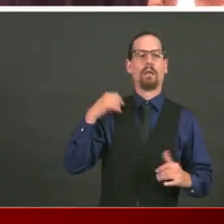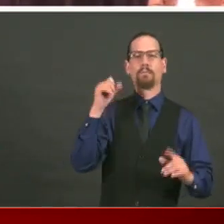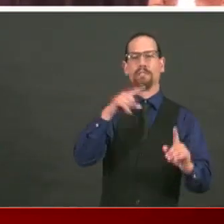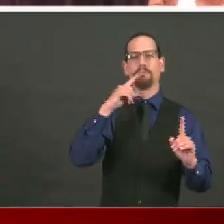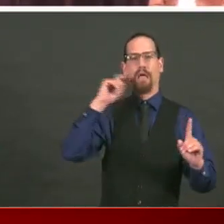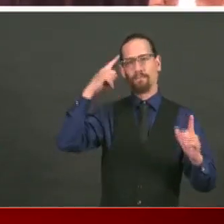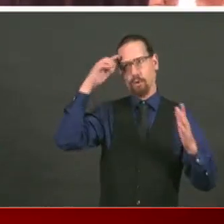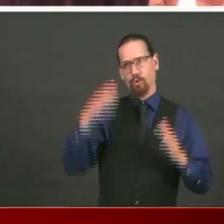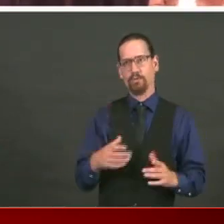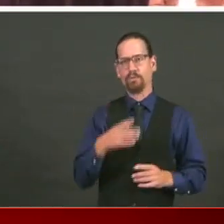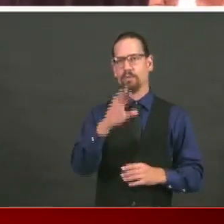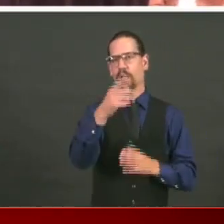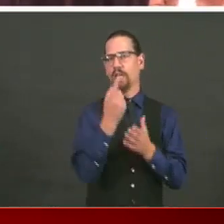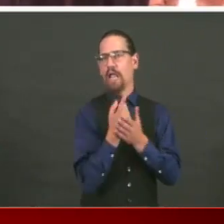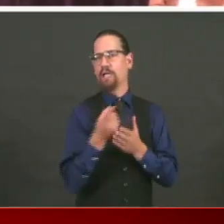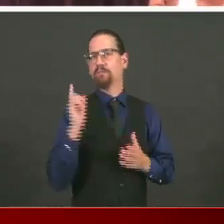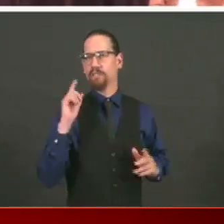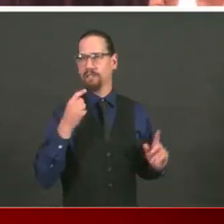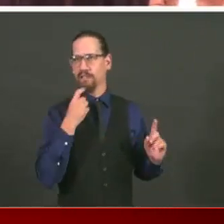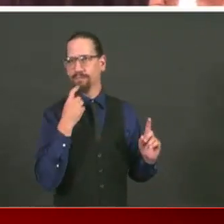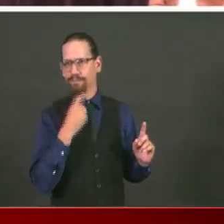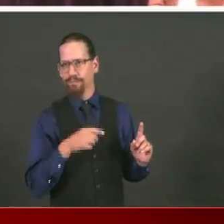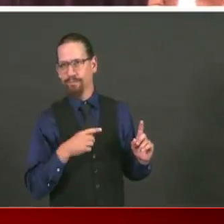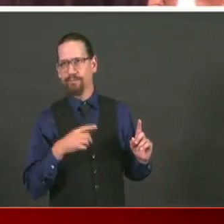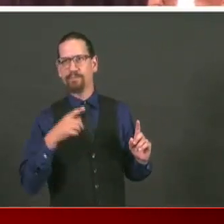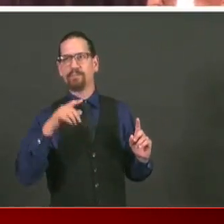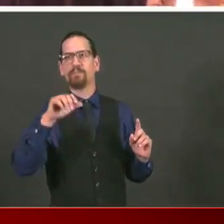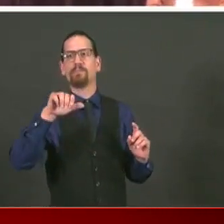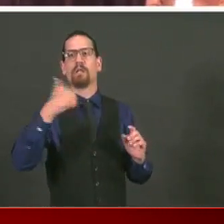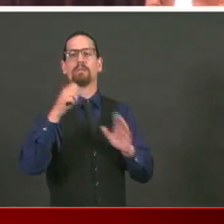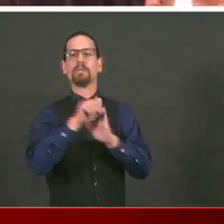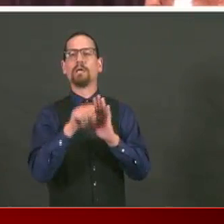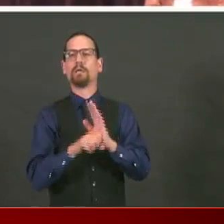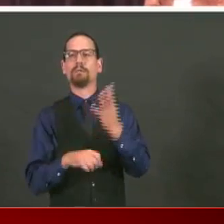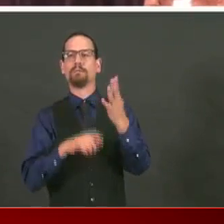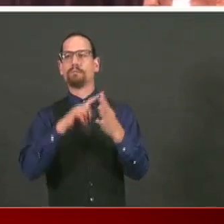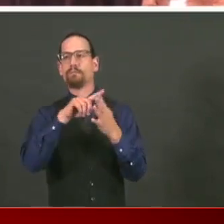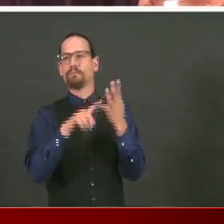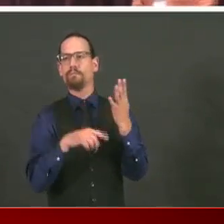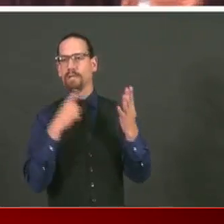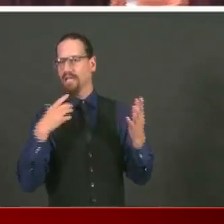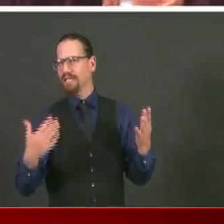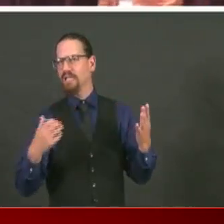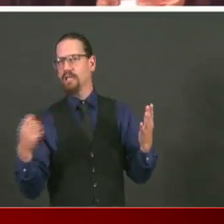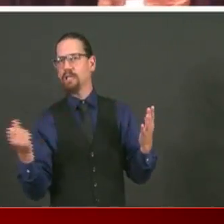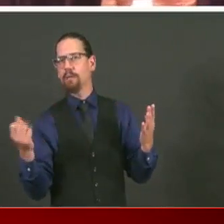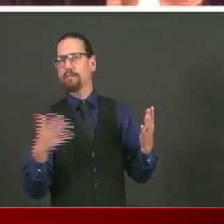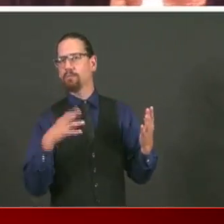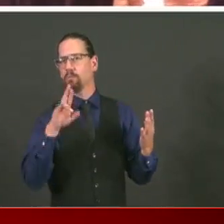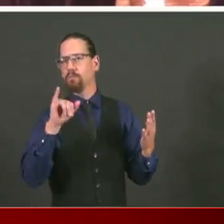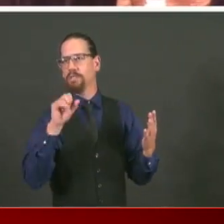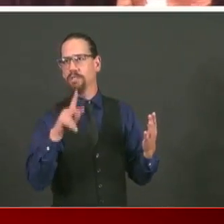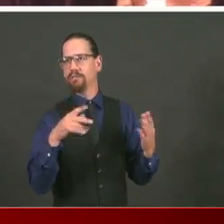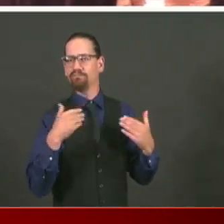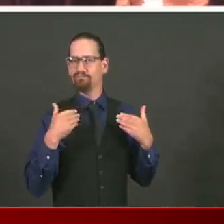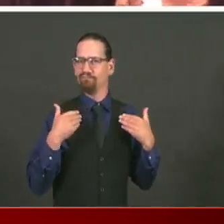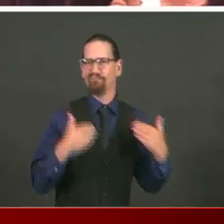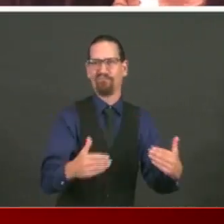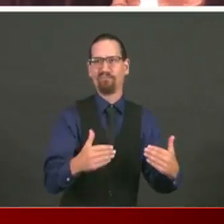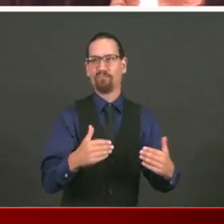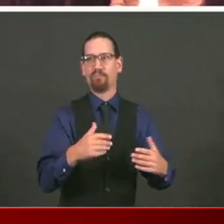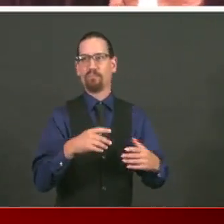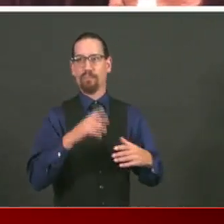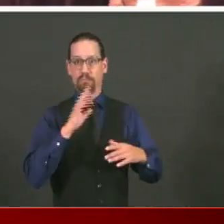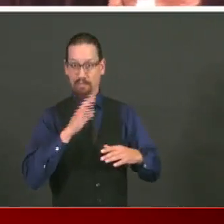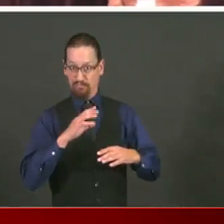said those other governors in the four states that I listed are gambling because they're not sure with backfilling the budget hole.